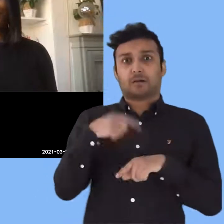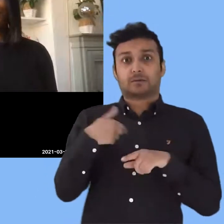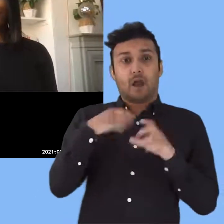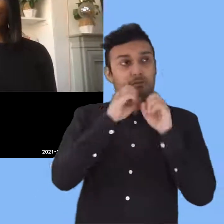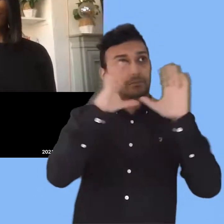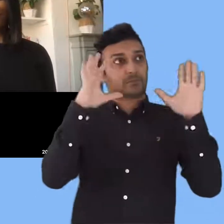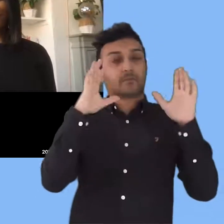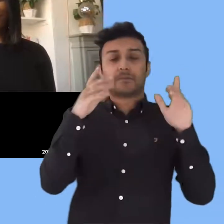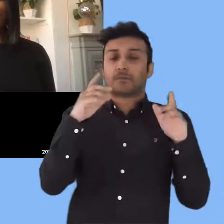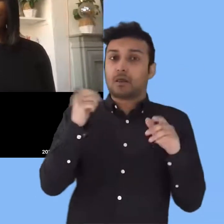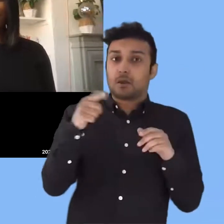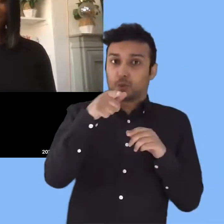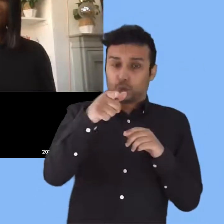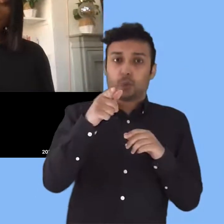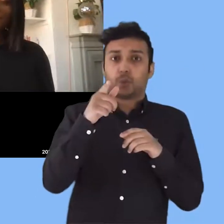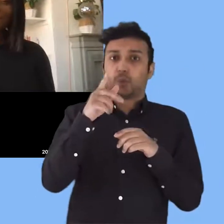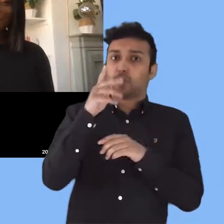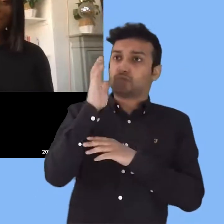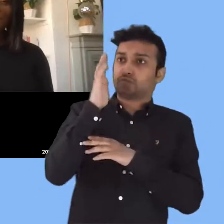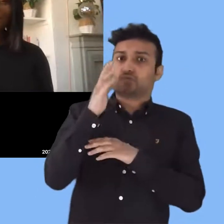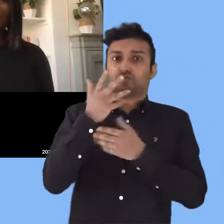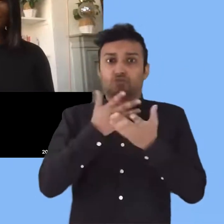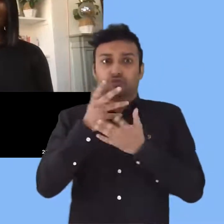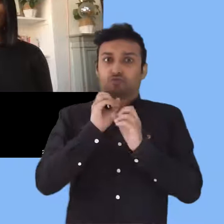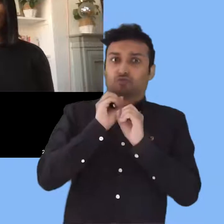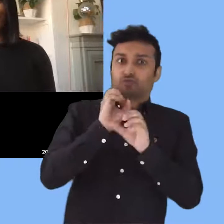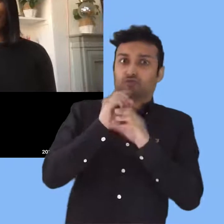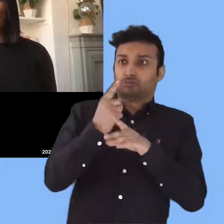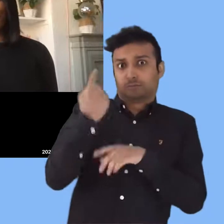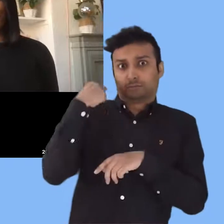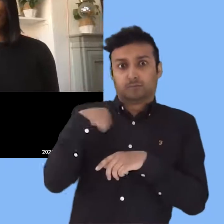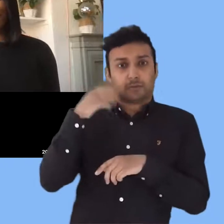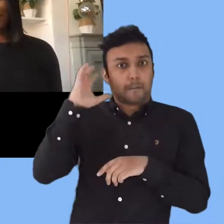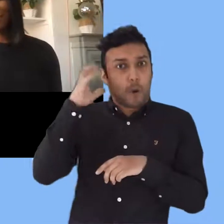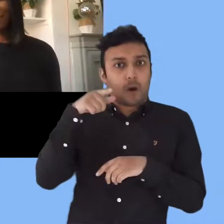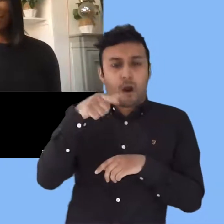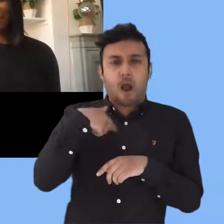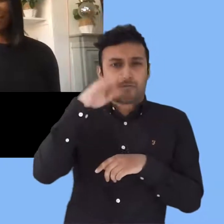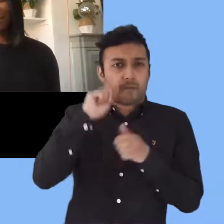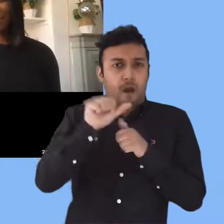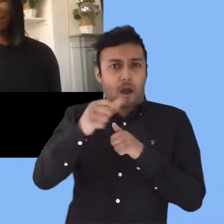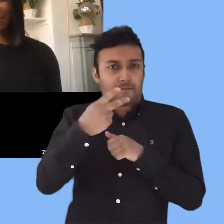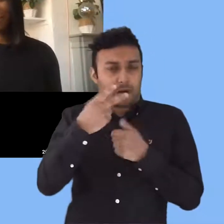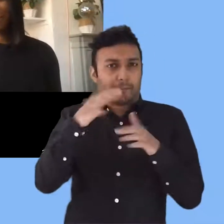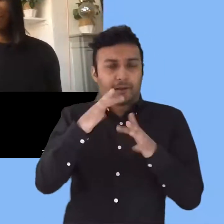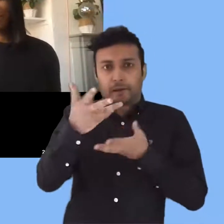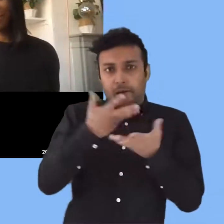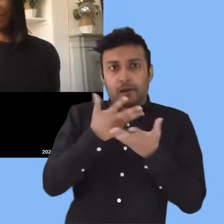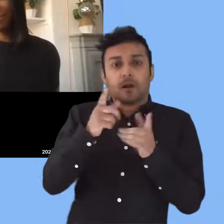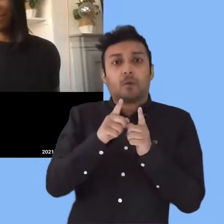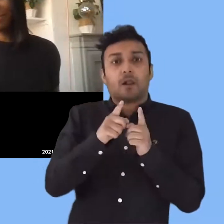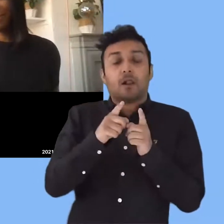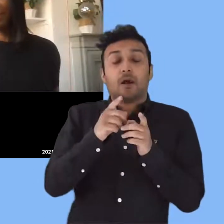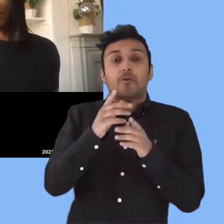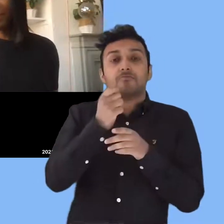listened to you in that podcast, and we had a conversation afterwards as well. And I realized that my comfort and my not knowing were